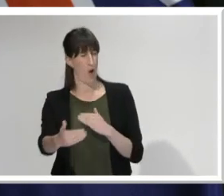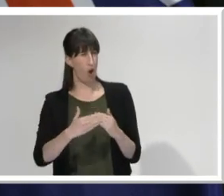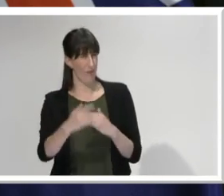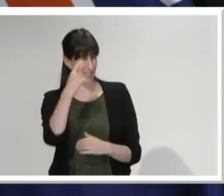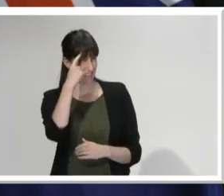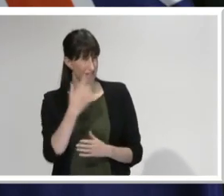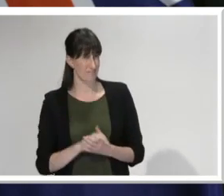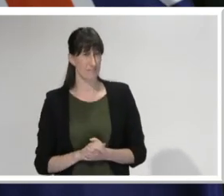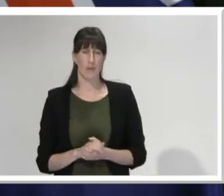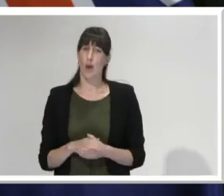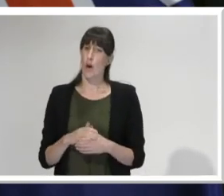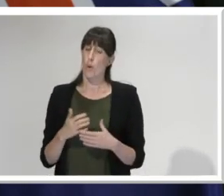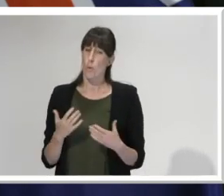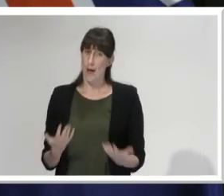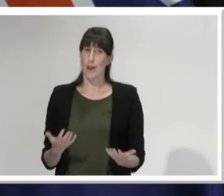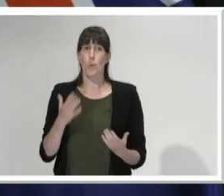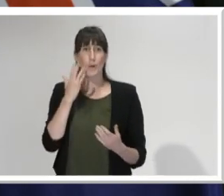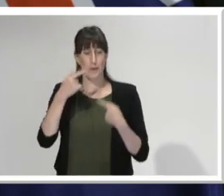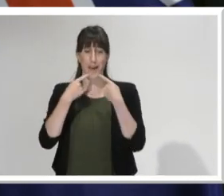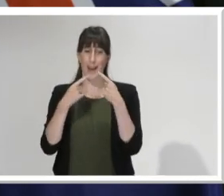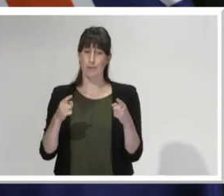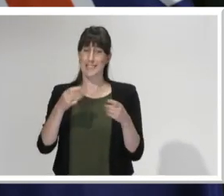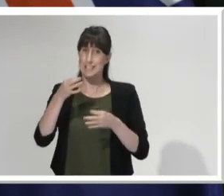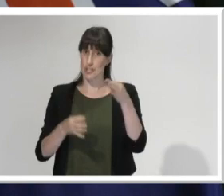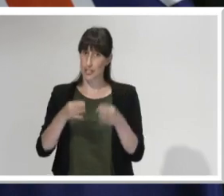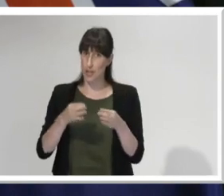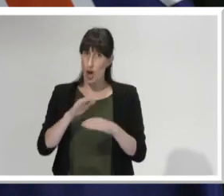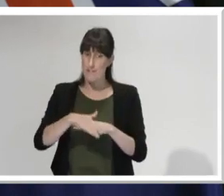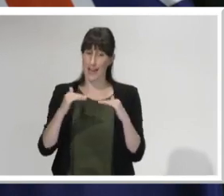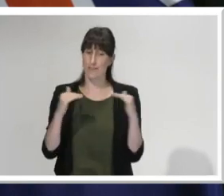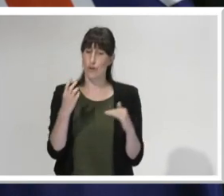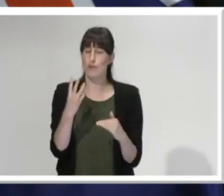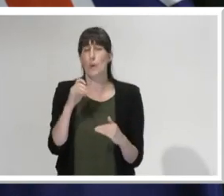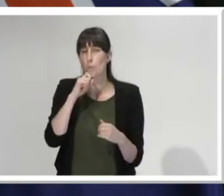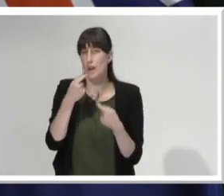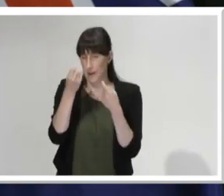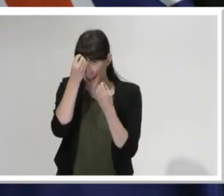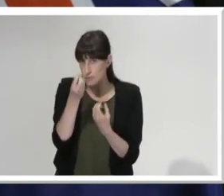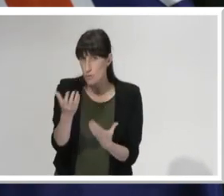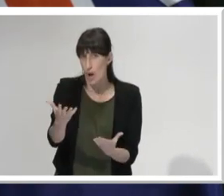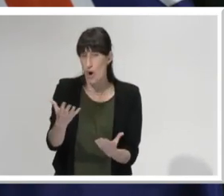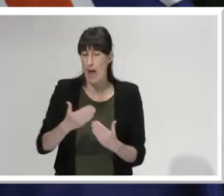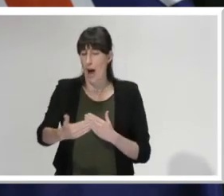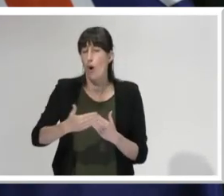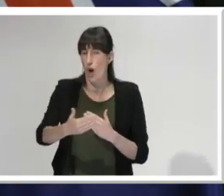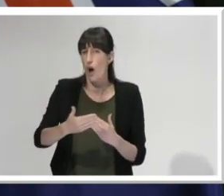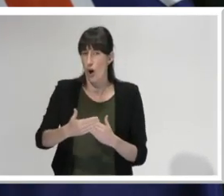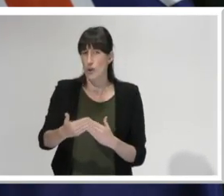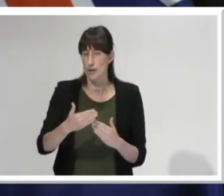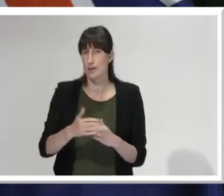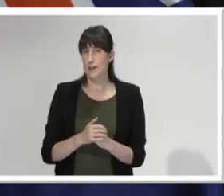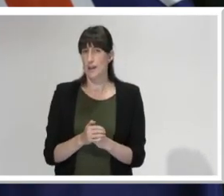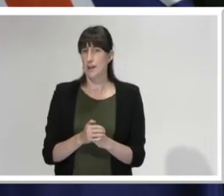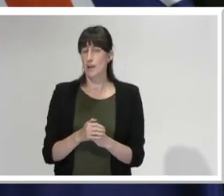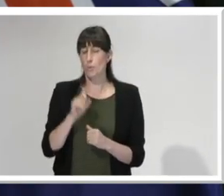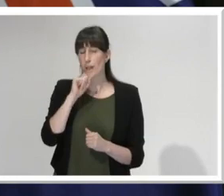give an indication of that at the time that we make decisions. And I want to do that in order to really give people a sense, to give them an expectation.